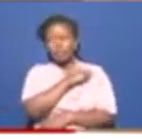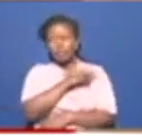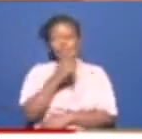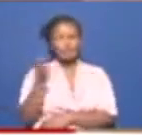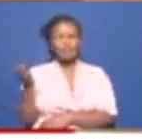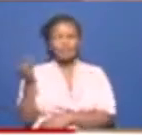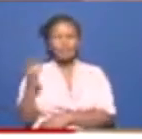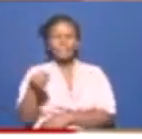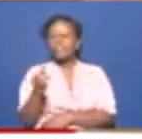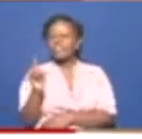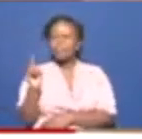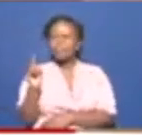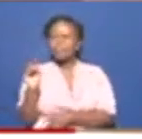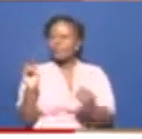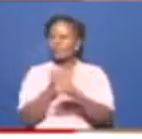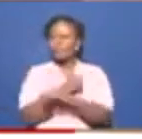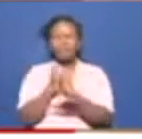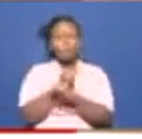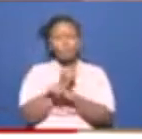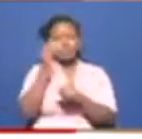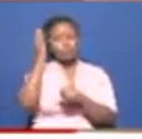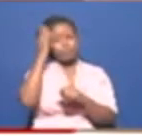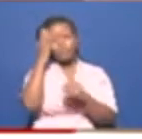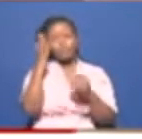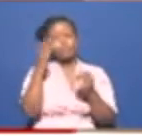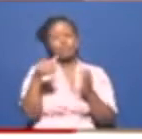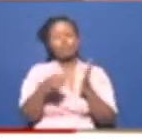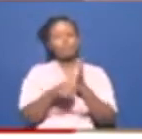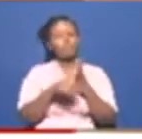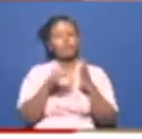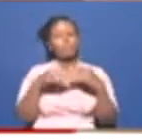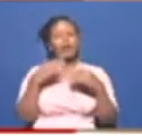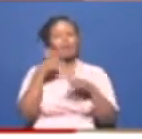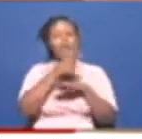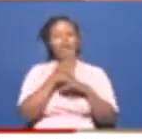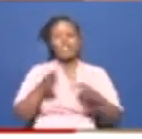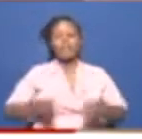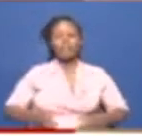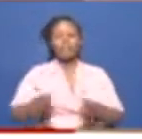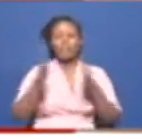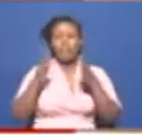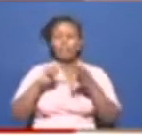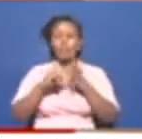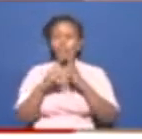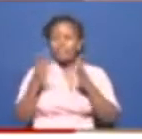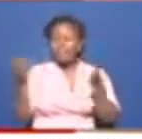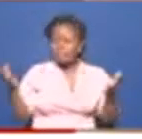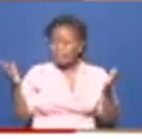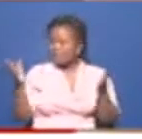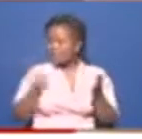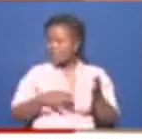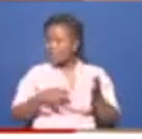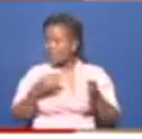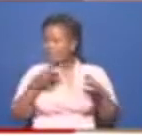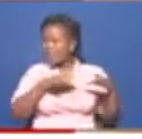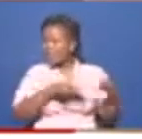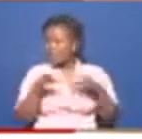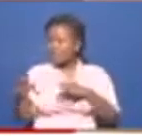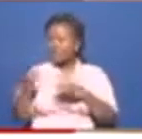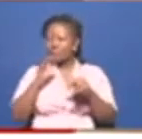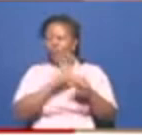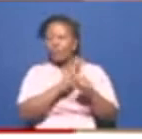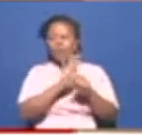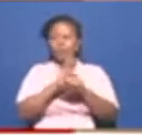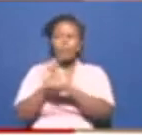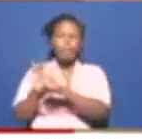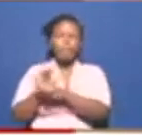They cannot even be able to detect a fistula after birth. So that's when you'll find that a woman living with a fistula for 7 years, for 14, for 36, for 40, and the like.